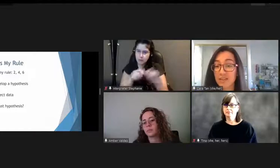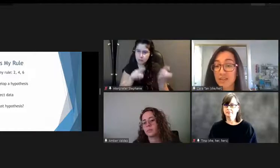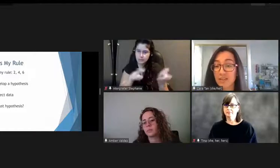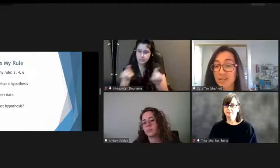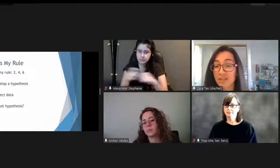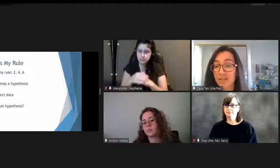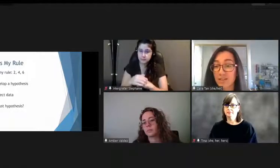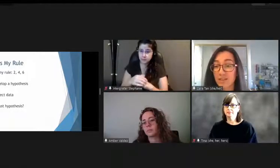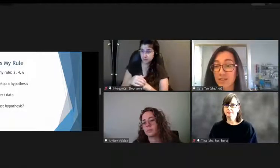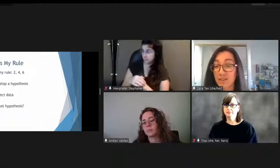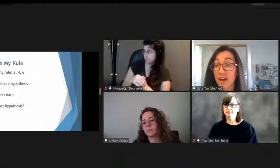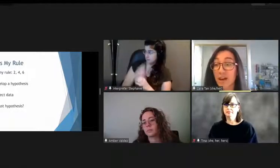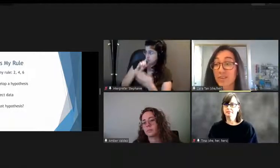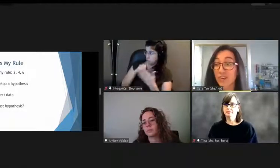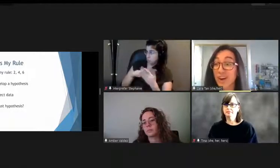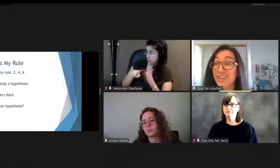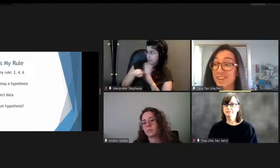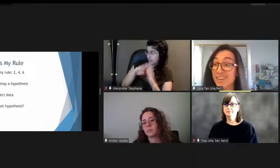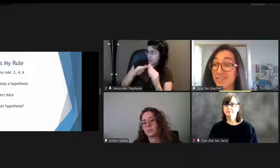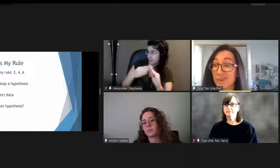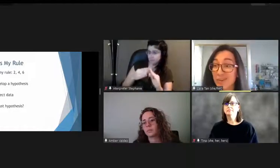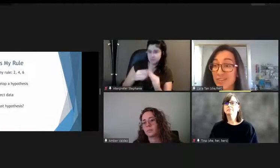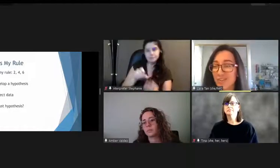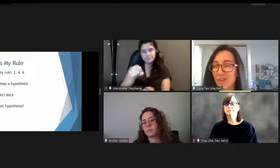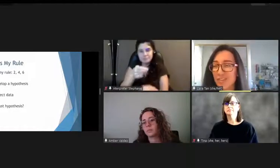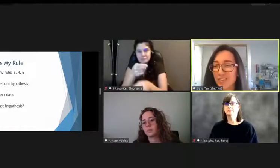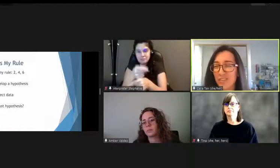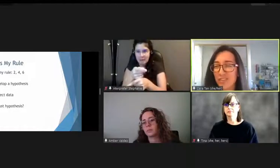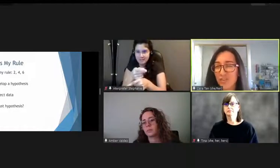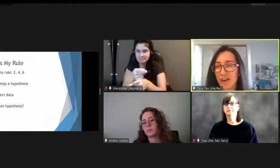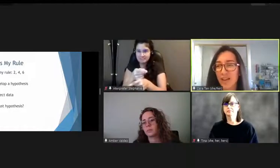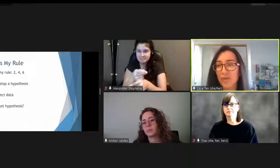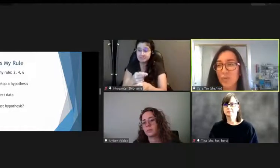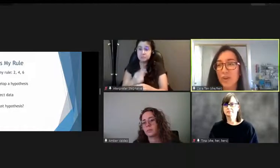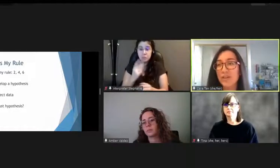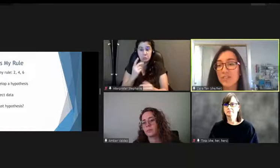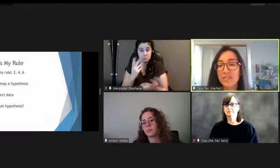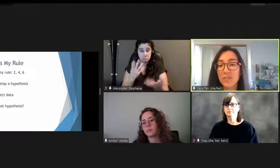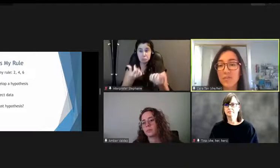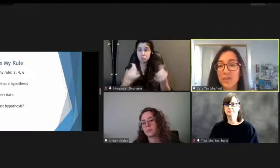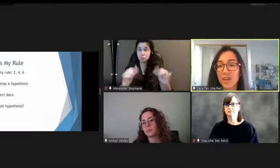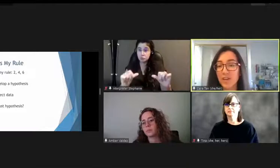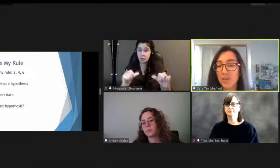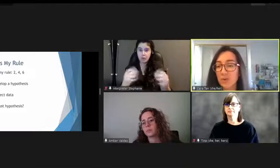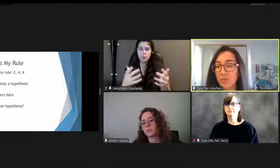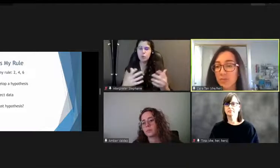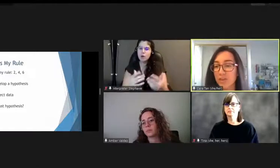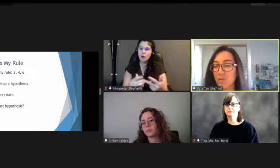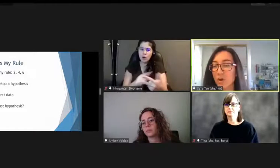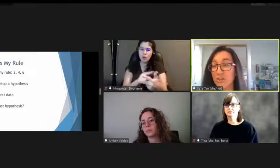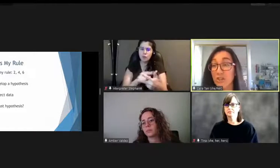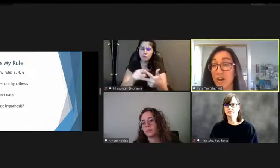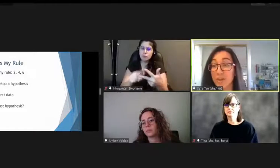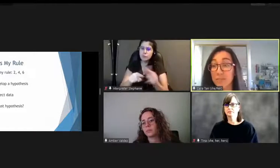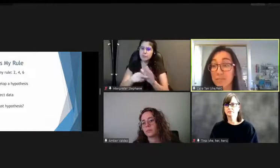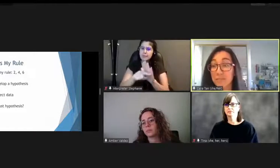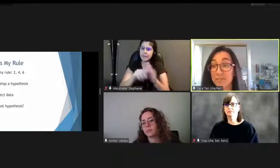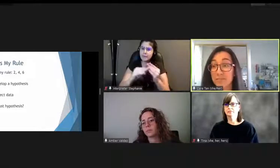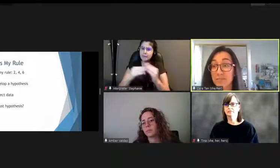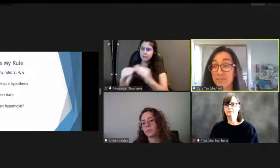Like negative numbers. Yeah, try negative numbers. So let's try that. What is a set of 3 negative numbers that you'd want to